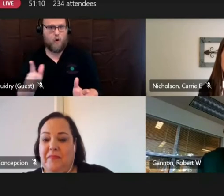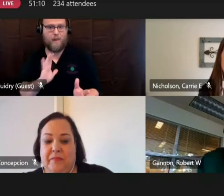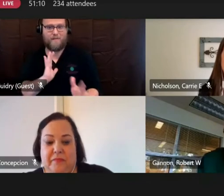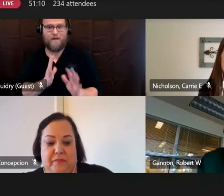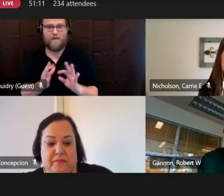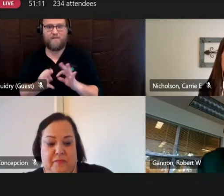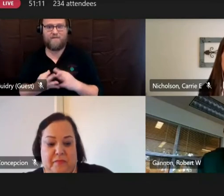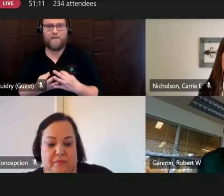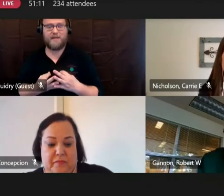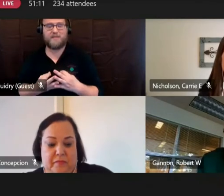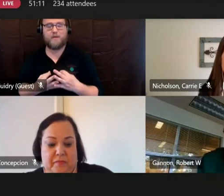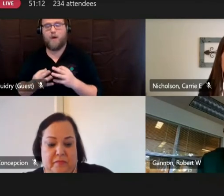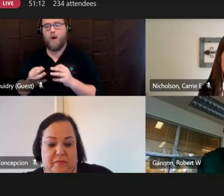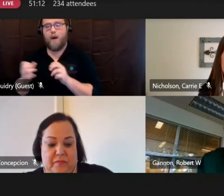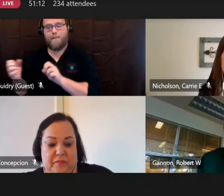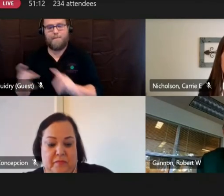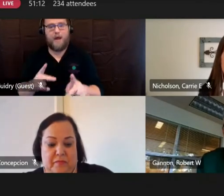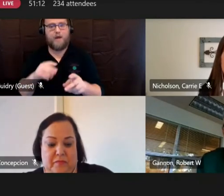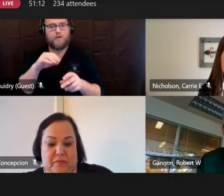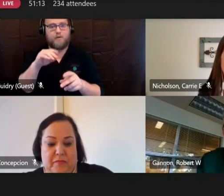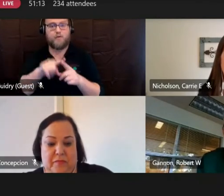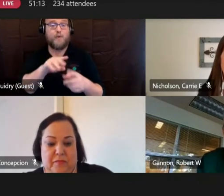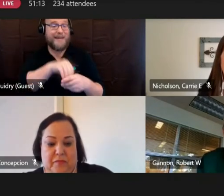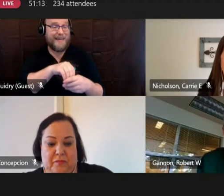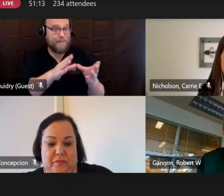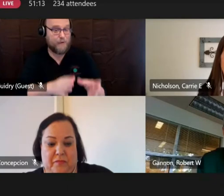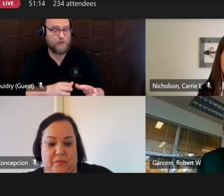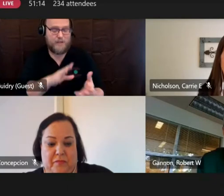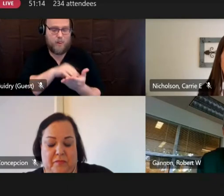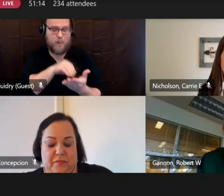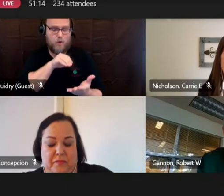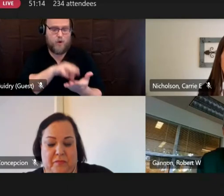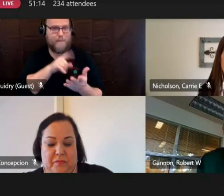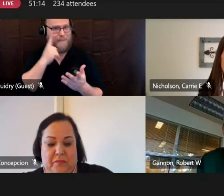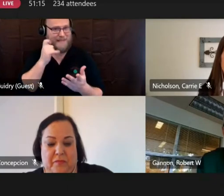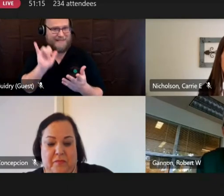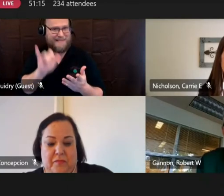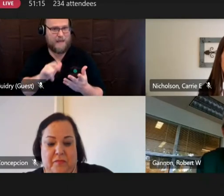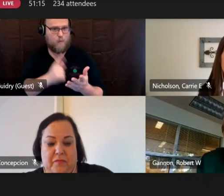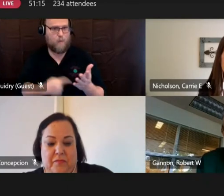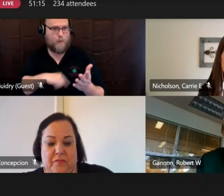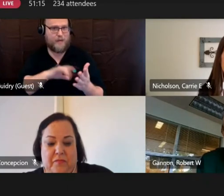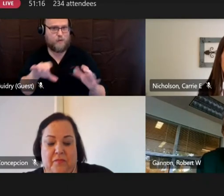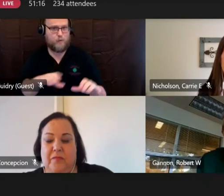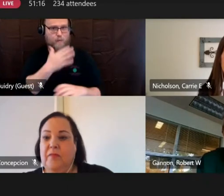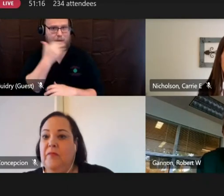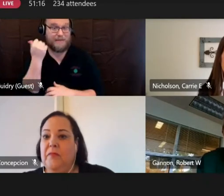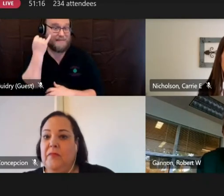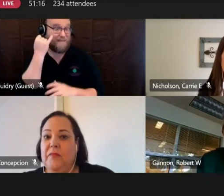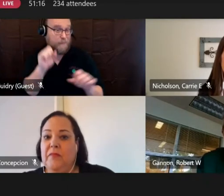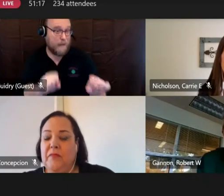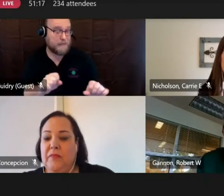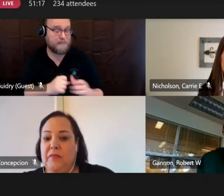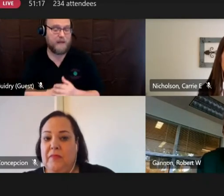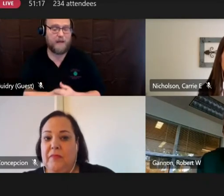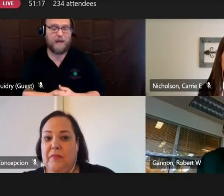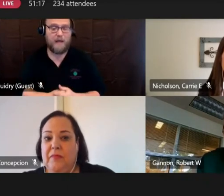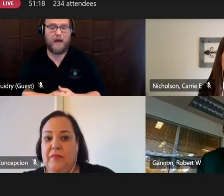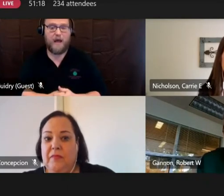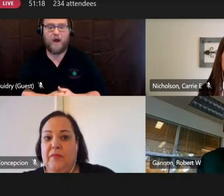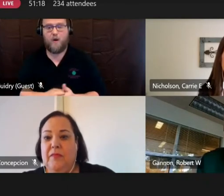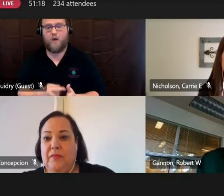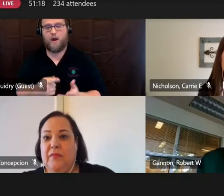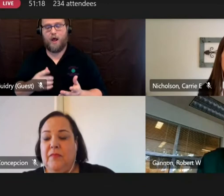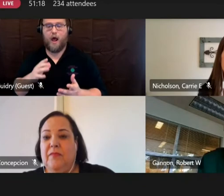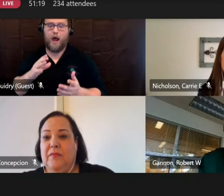in-person learning, because that's what we do best. So we are excited to have our families return in buildings. Our school leaders and educators are excited as